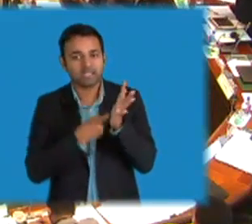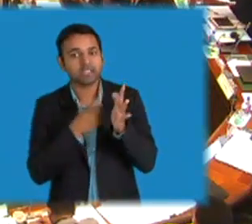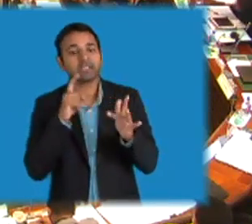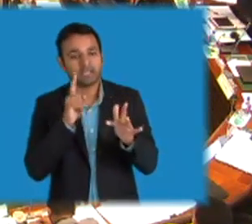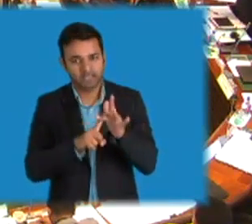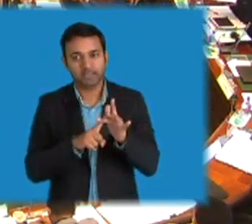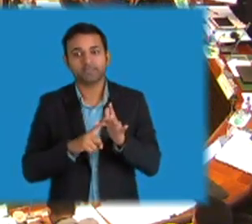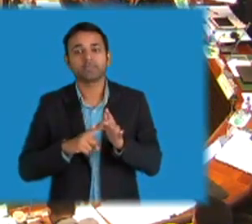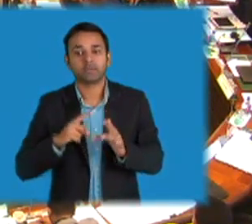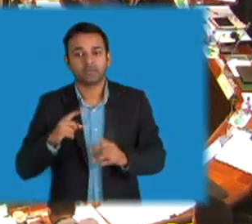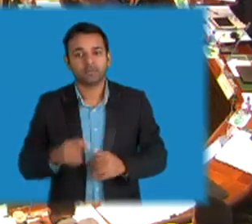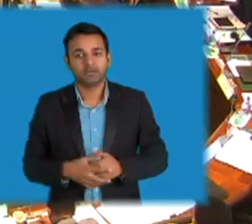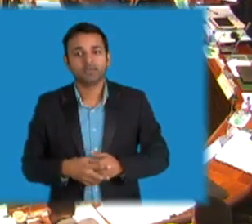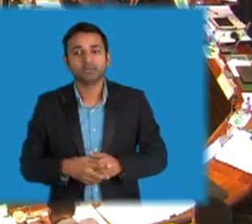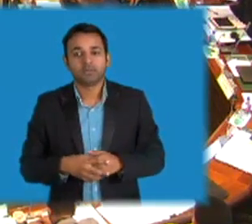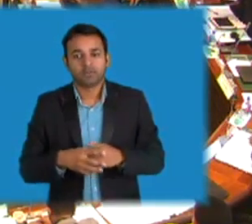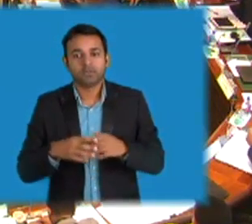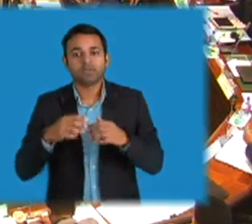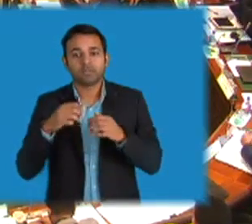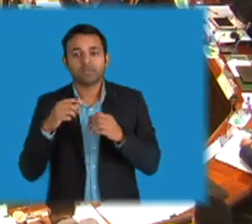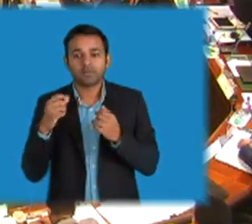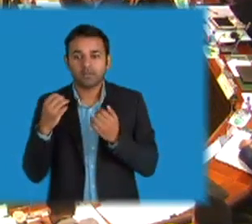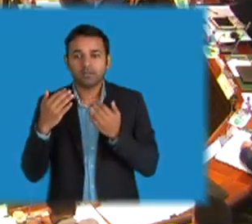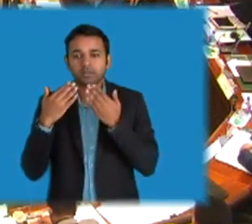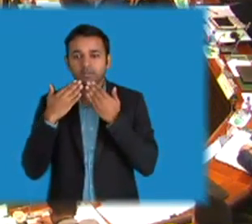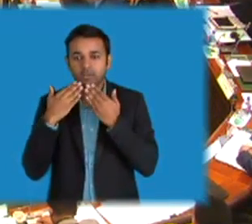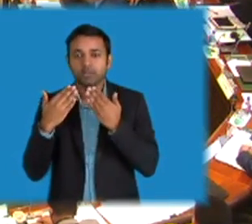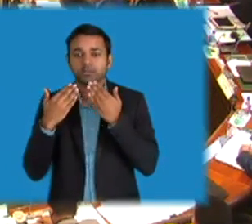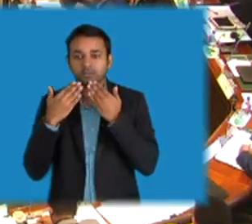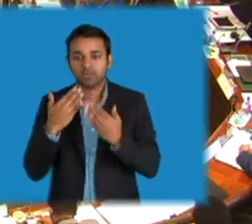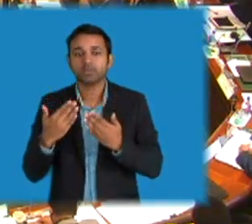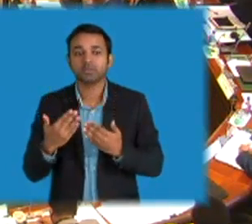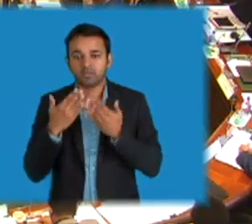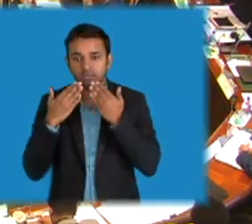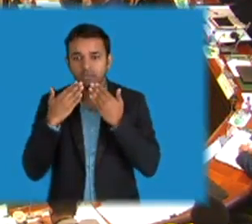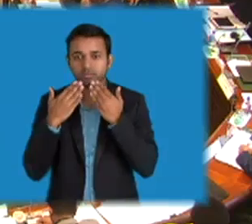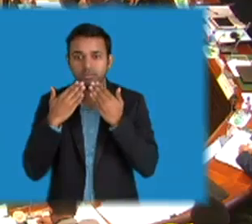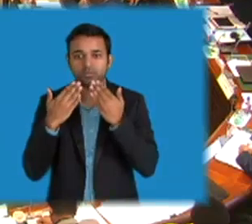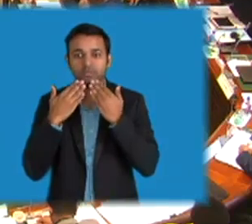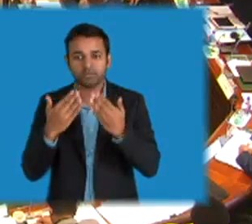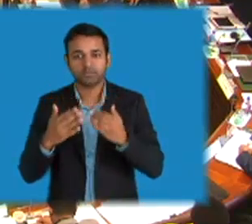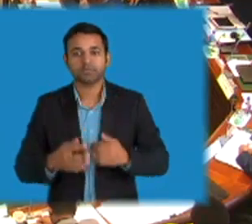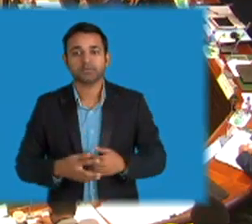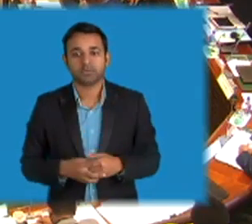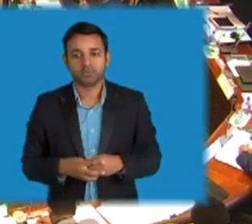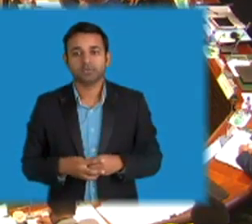Thank you, Madam Speaker. Before I ask my question, I'd like to seek your leave to correct just one part of the question,